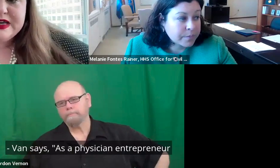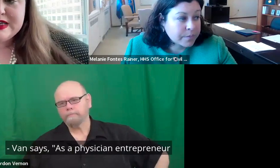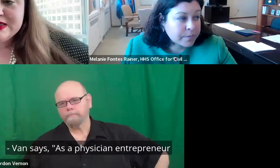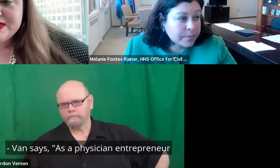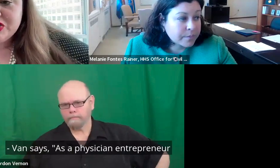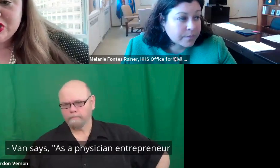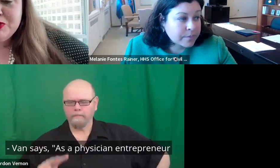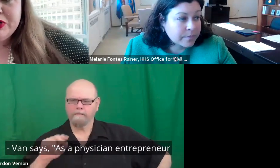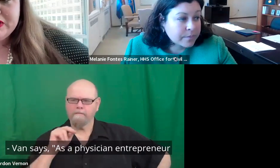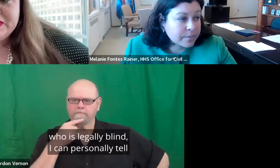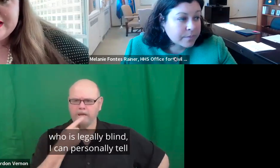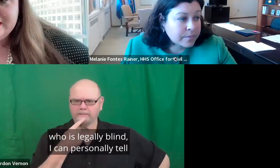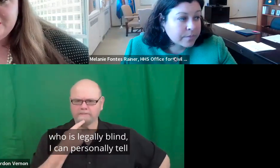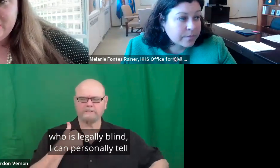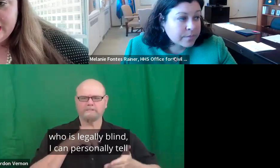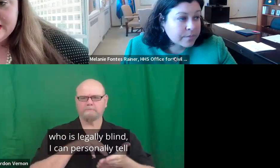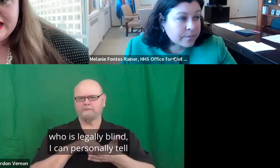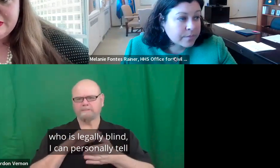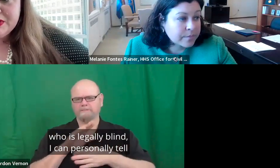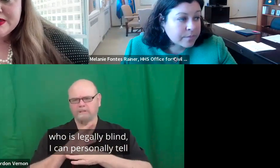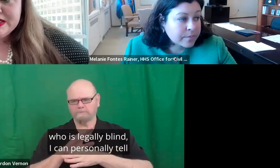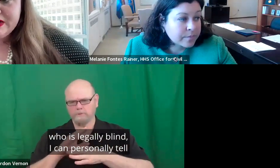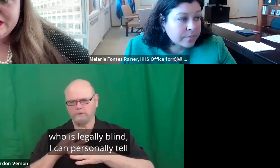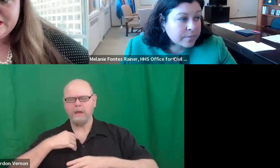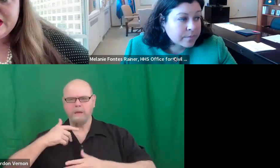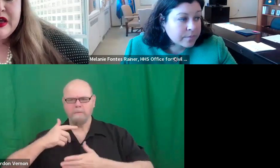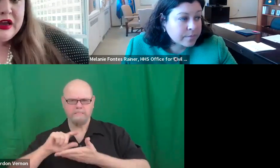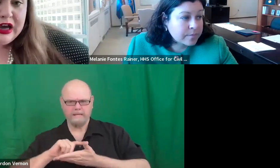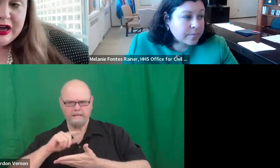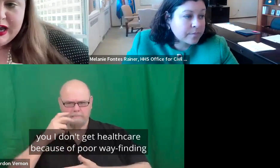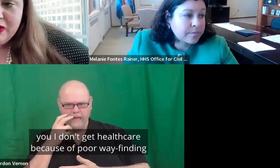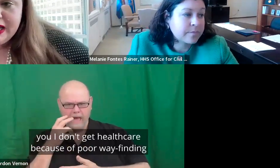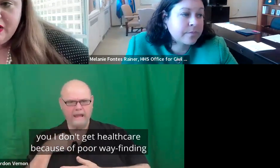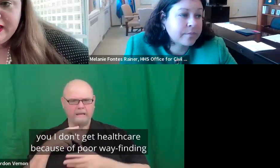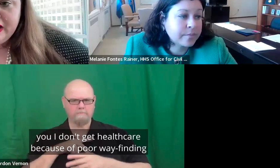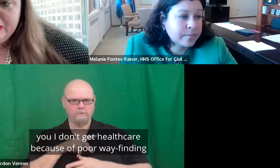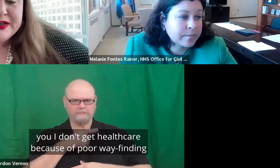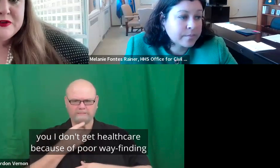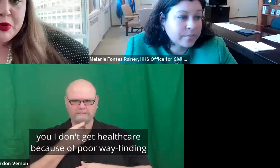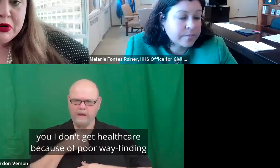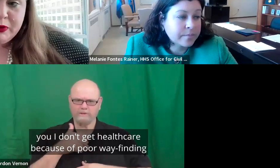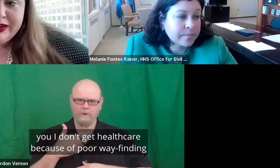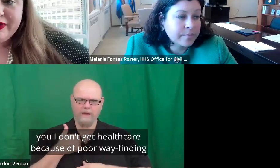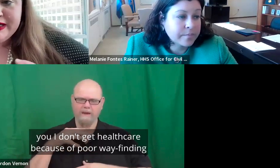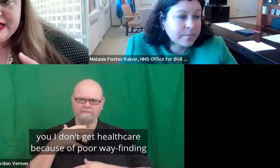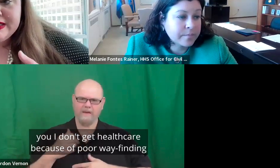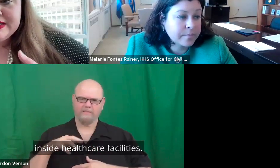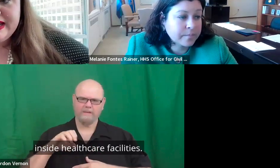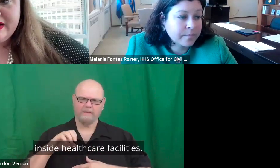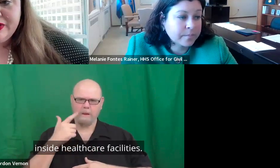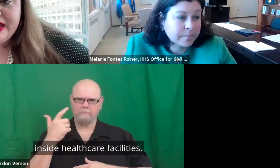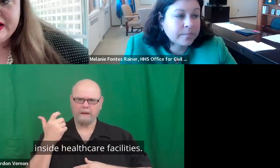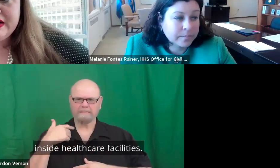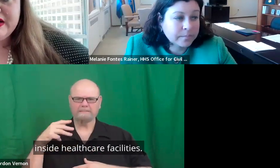Van says, as a physician entrepreneur who is legally blind, I can personally tell you, I don't get health care because of poor wayfinding